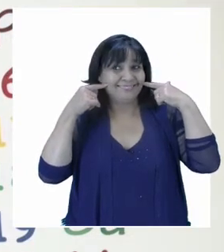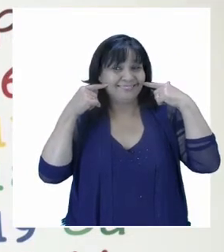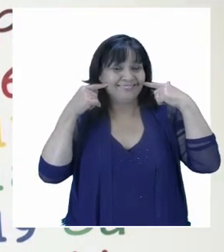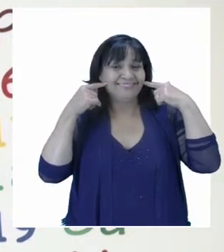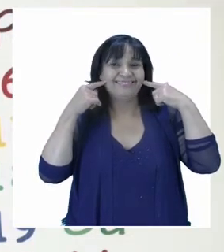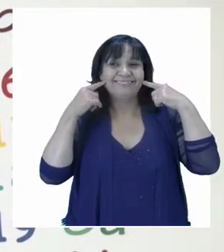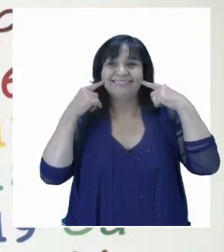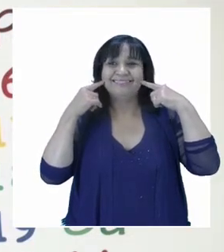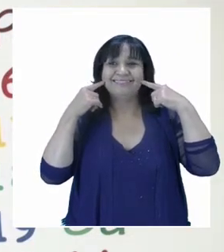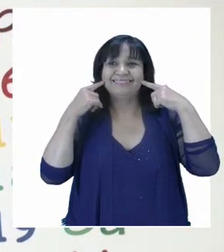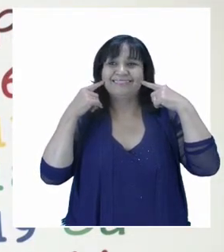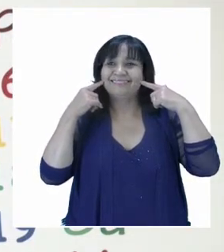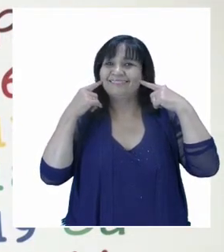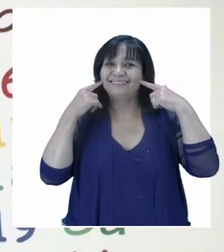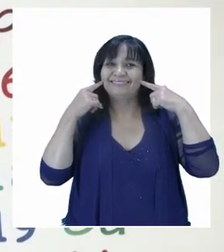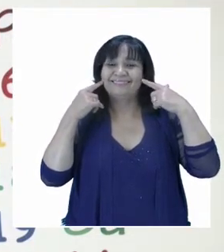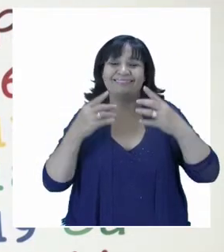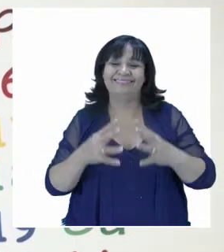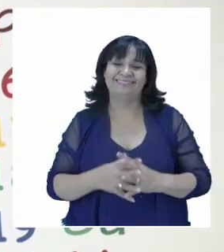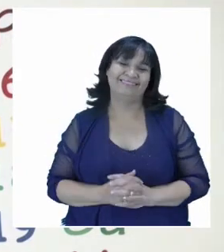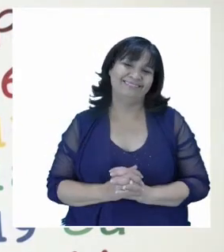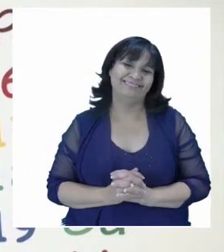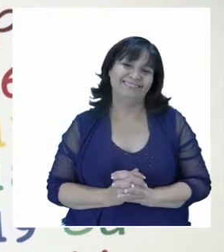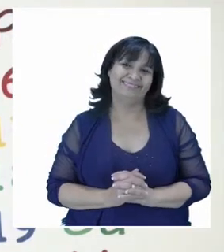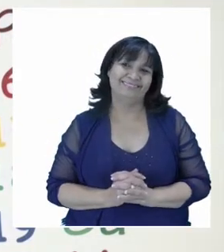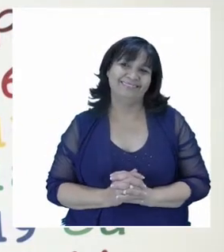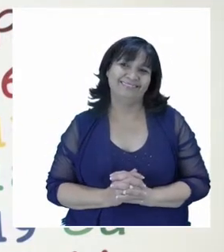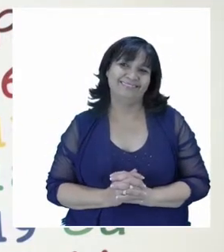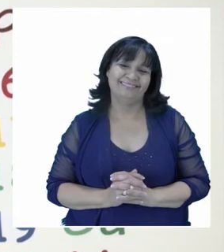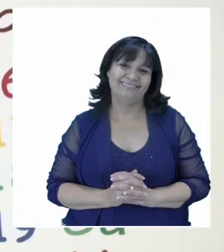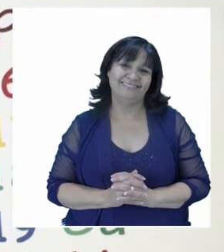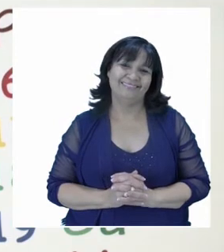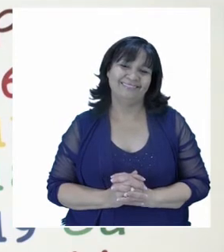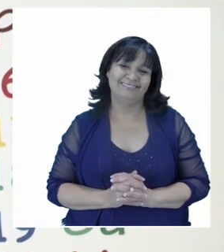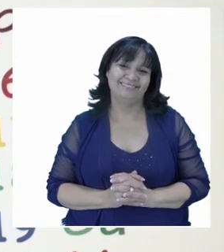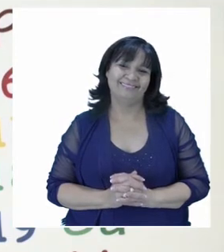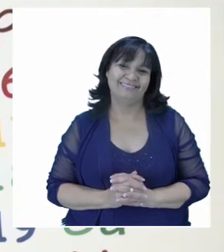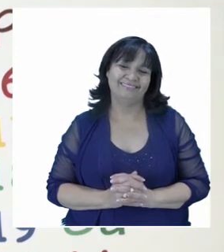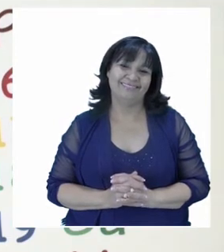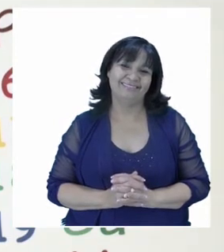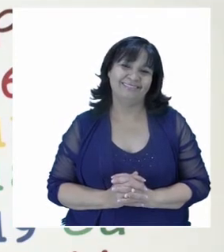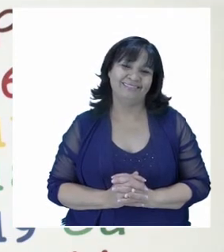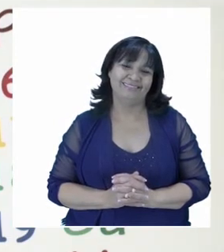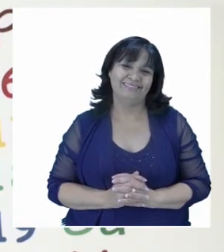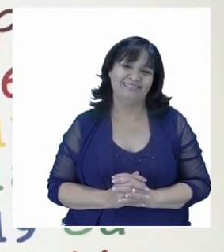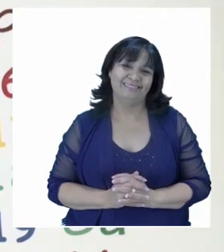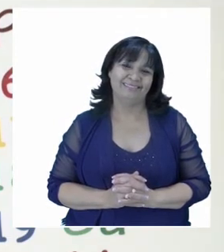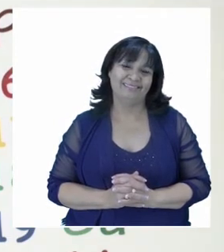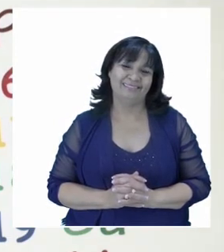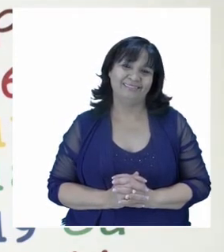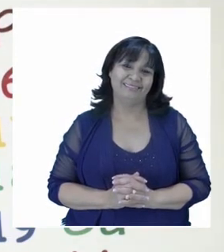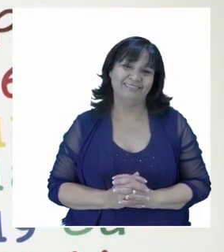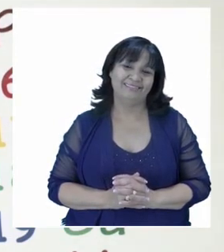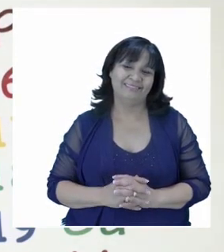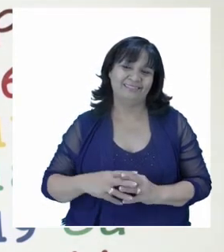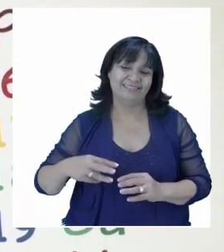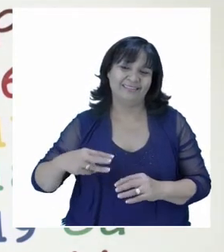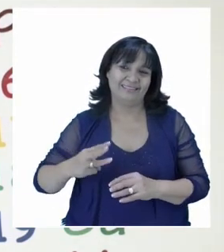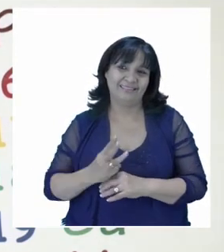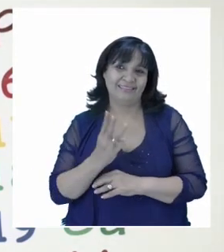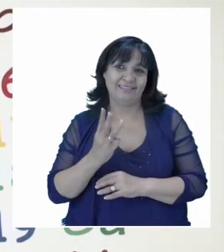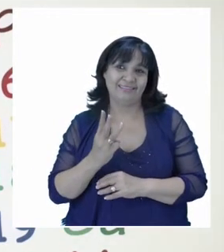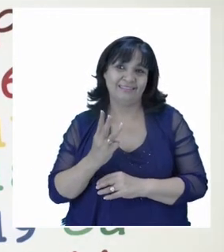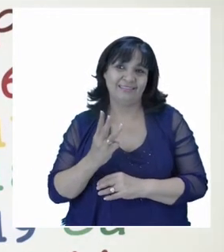you look when you are happy. Yes. And then, when we